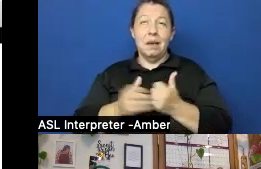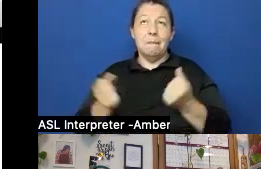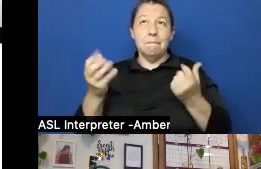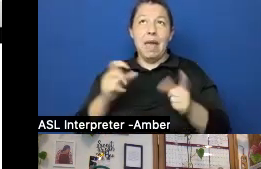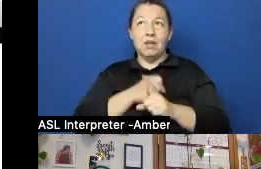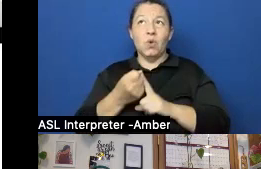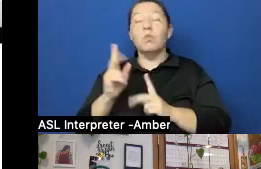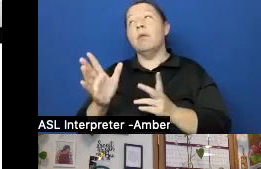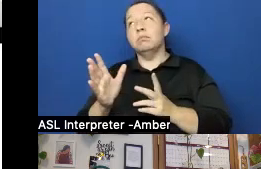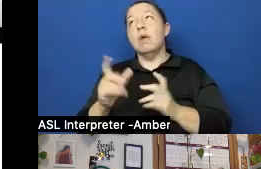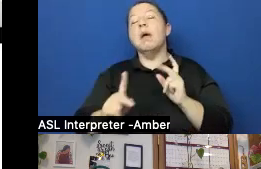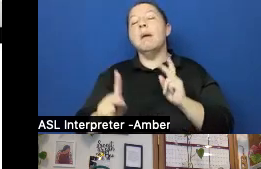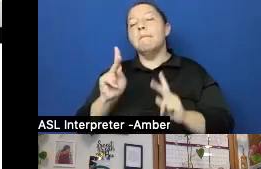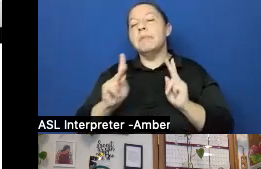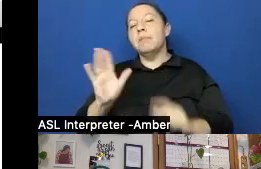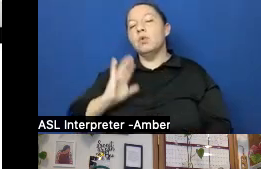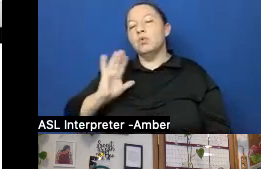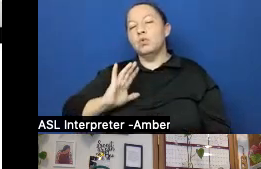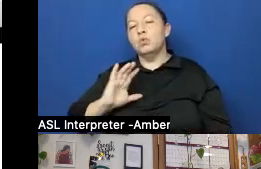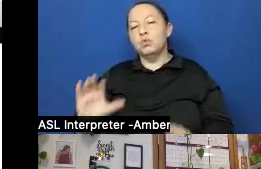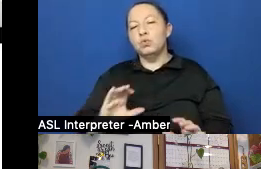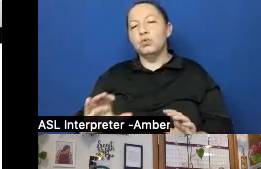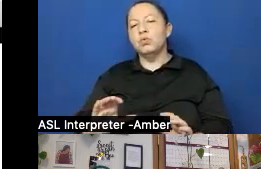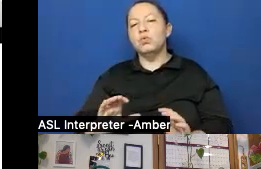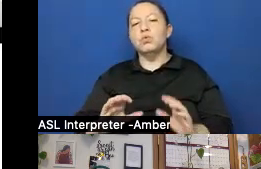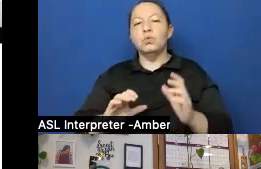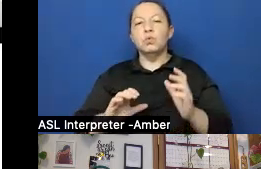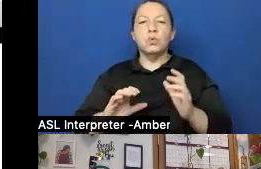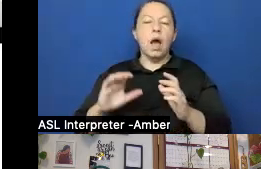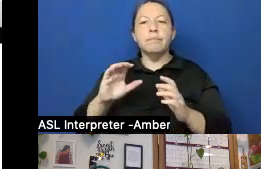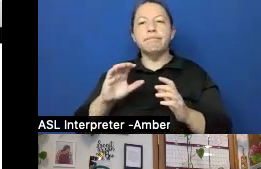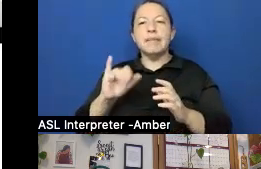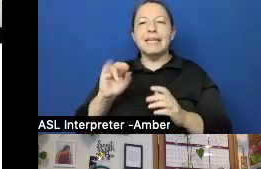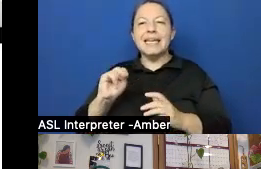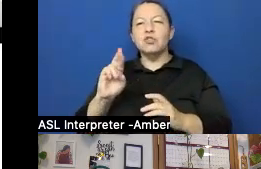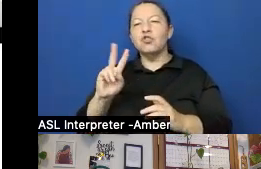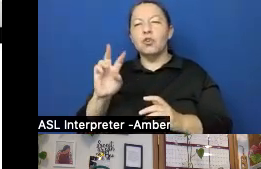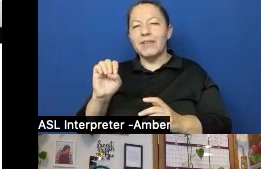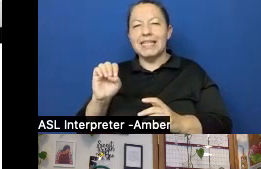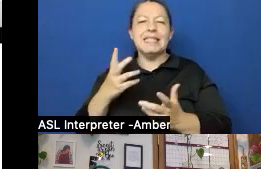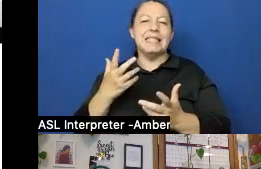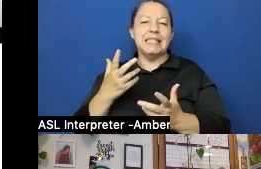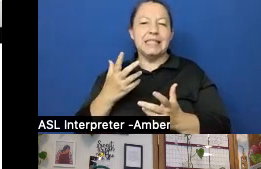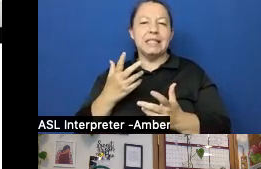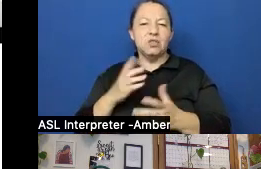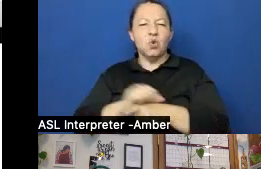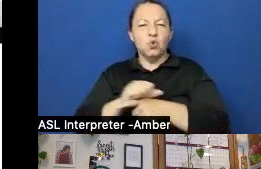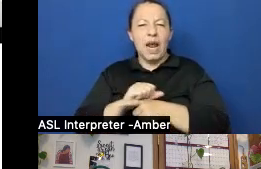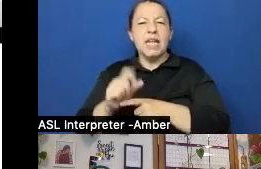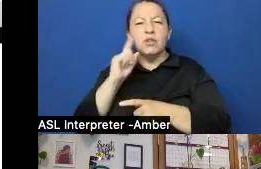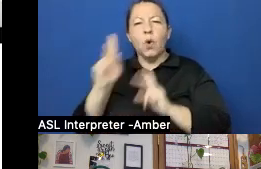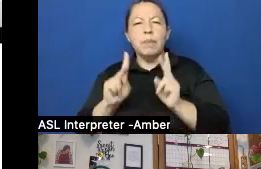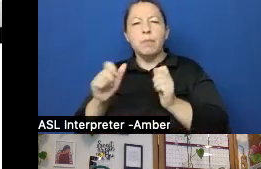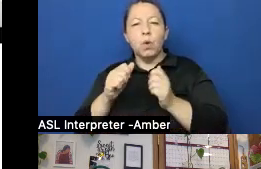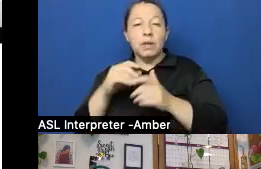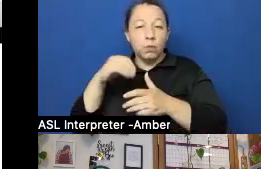training, going to do in-services with the people who were in treatment or in facility. We would